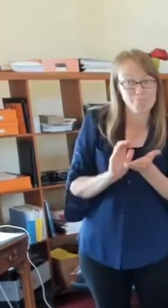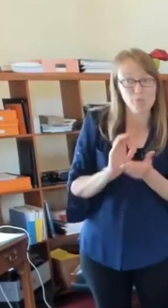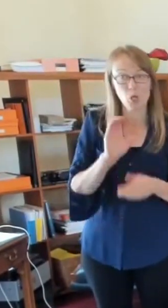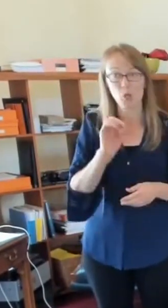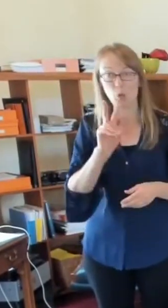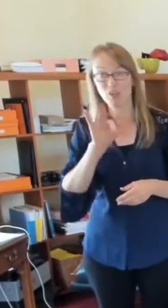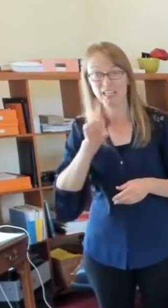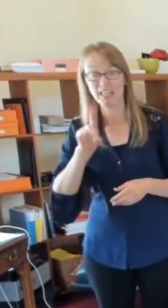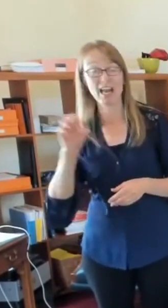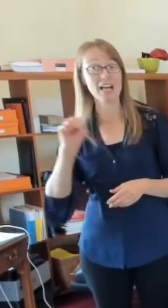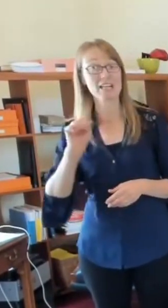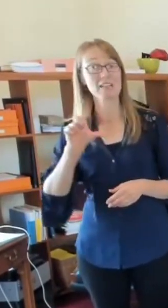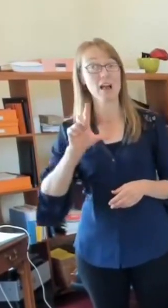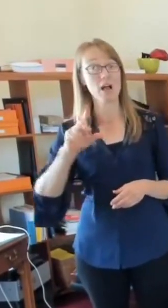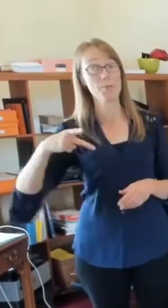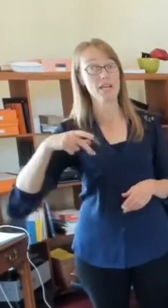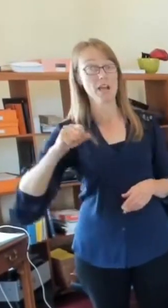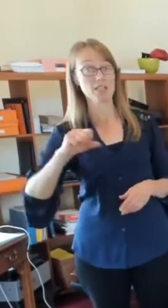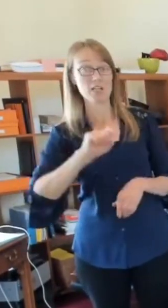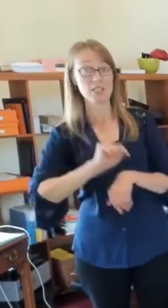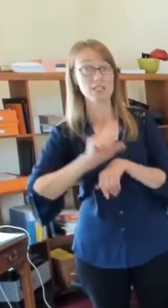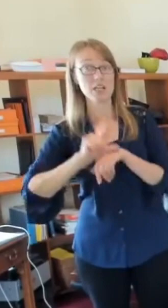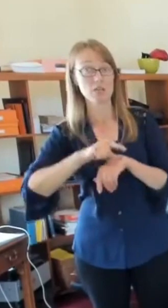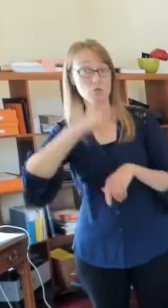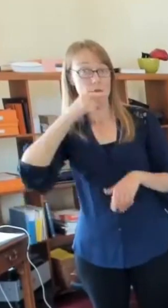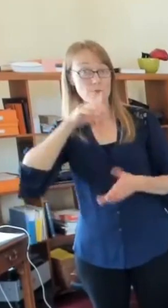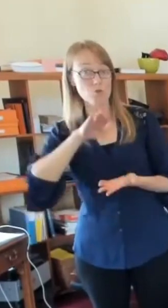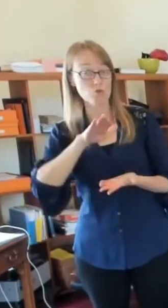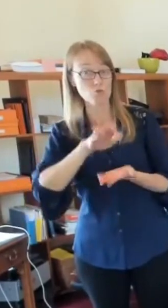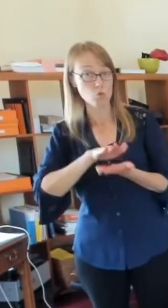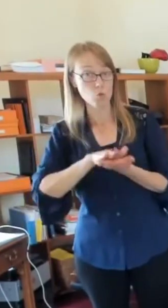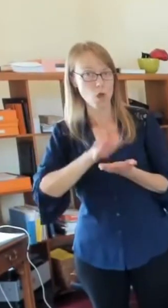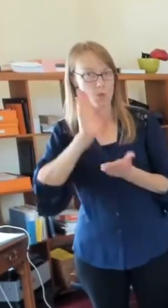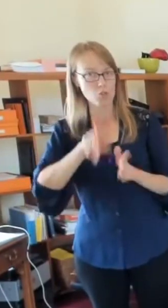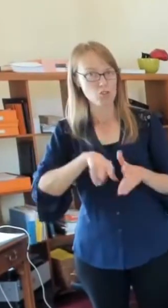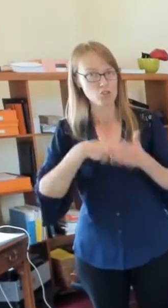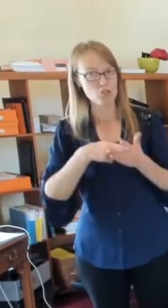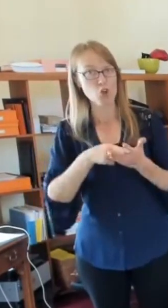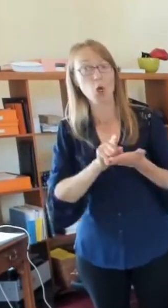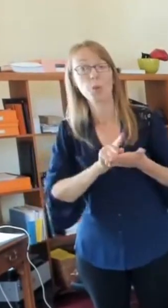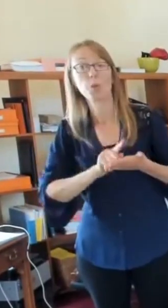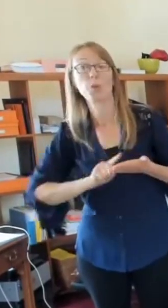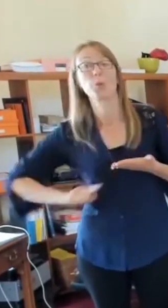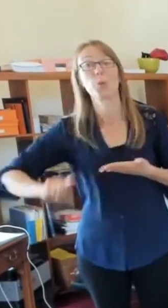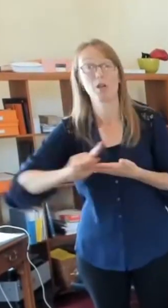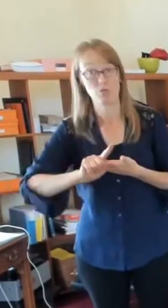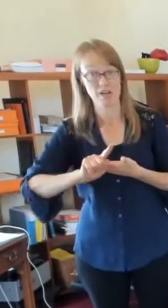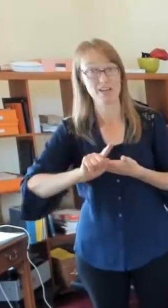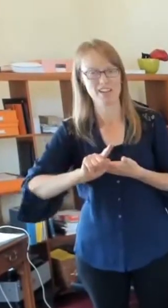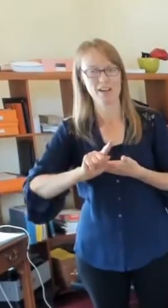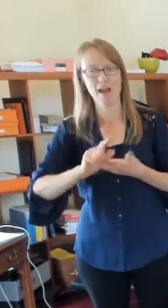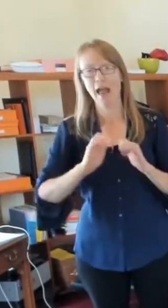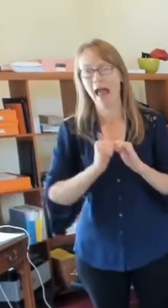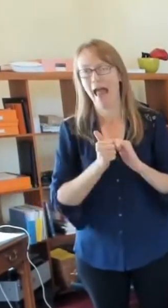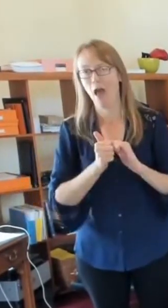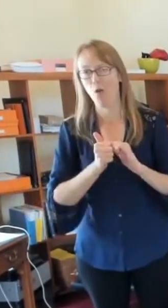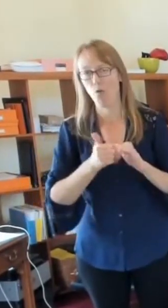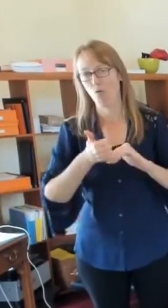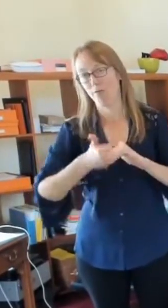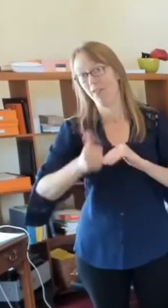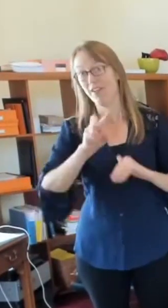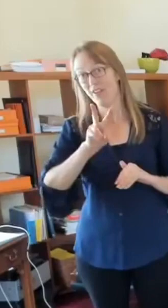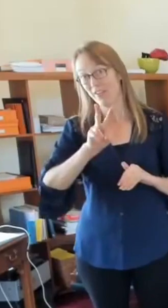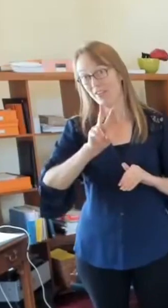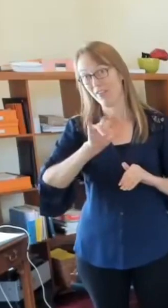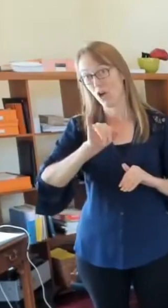St. Louis Public Schools, starts a week from today, virtual. Dr. Adams was,